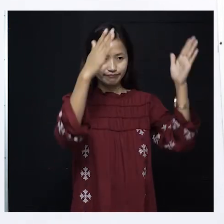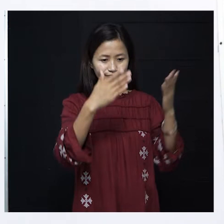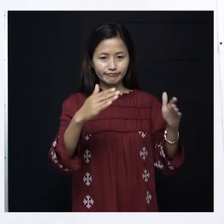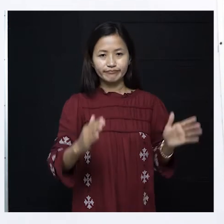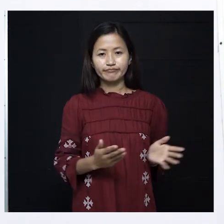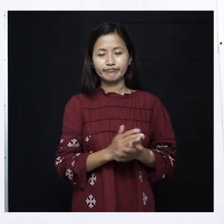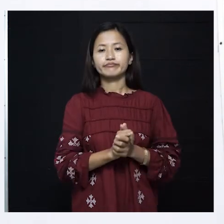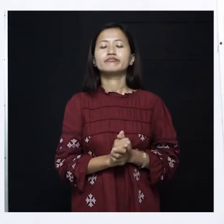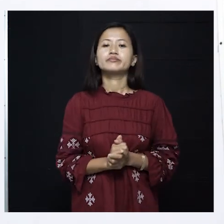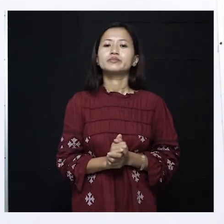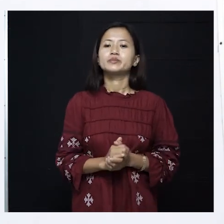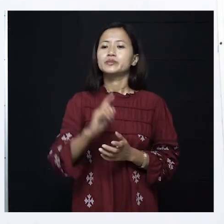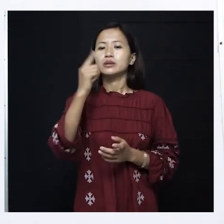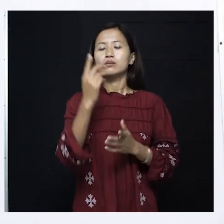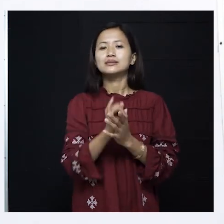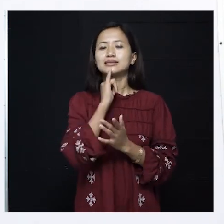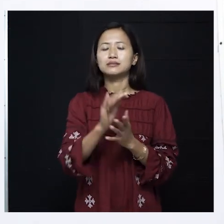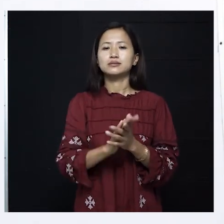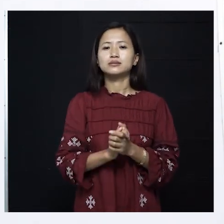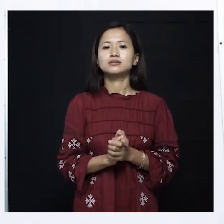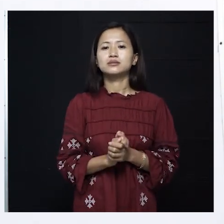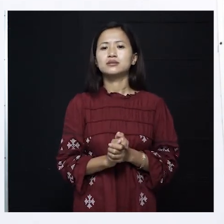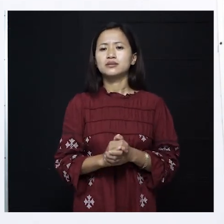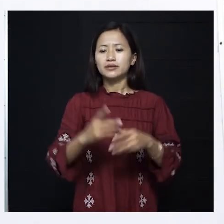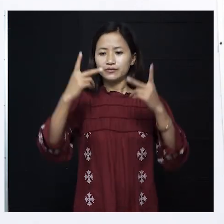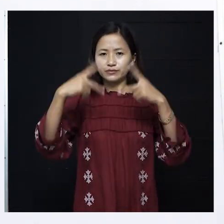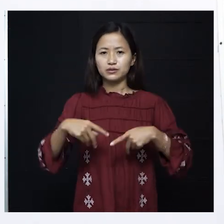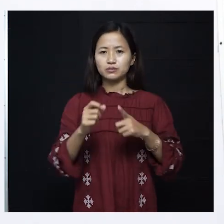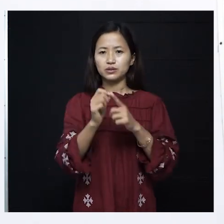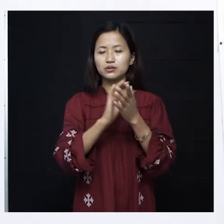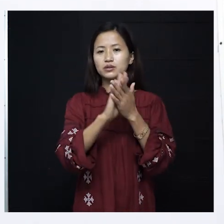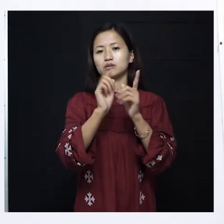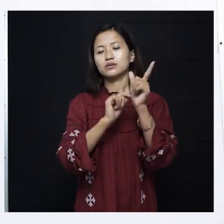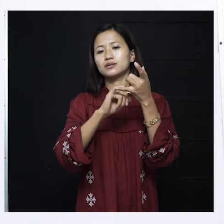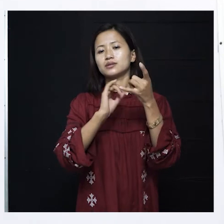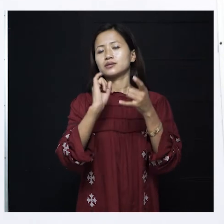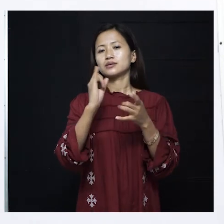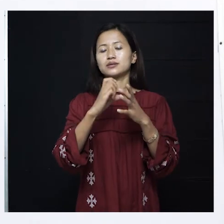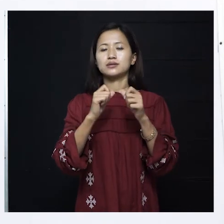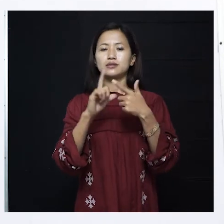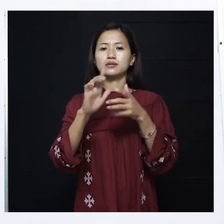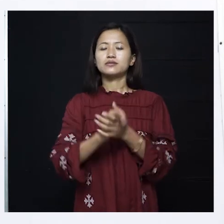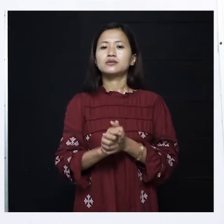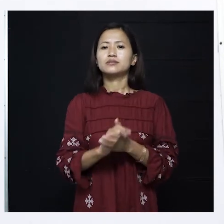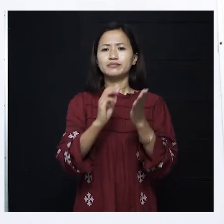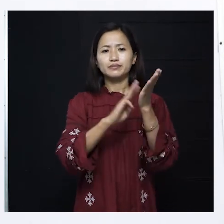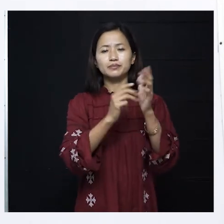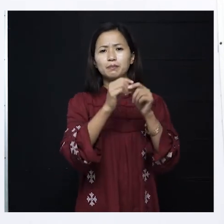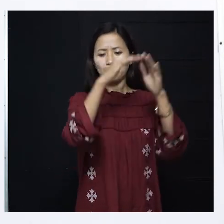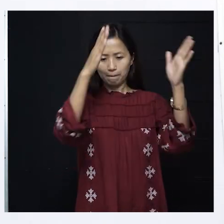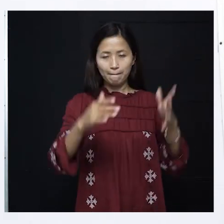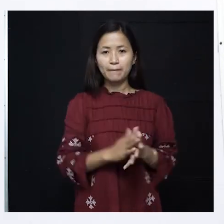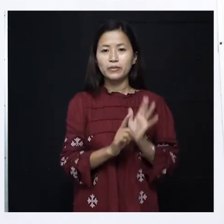different types of map. Number one is we have discussed about physical map. So physical map means those maps that